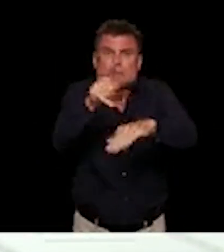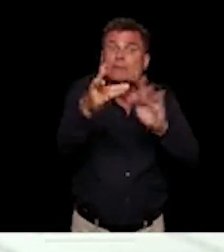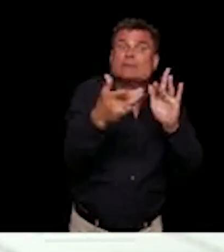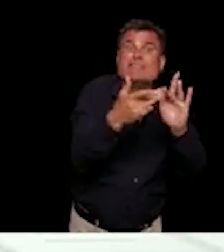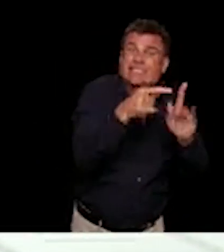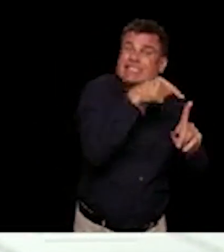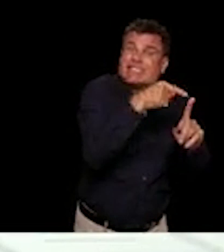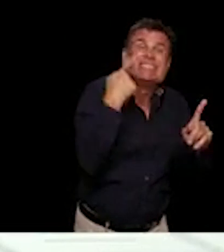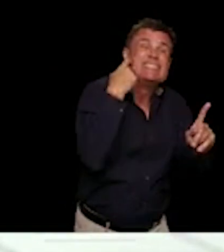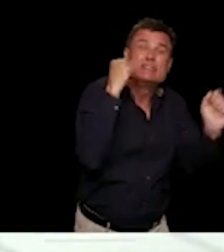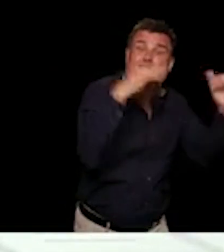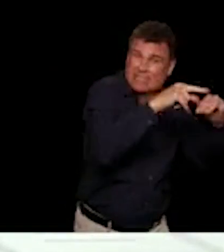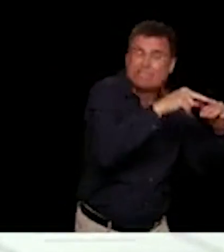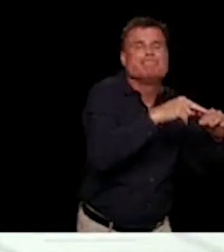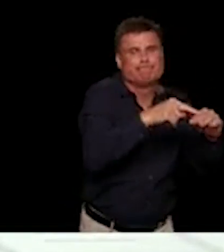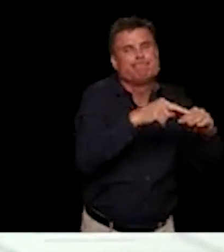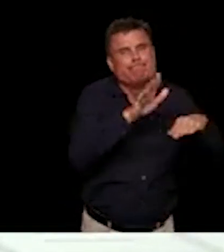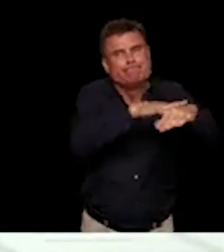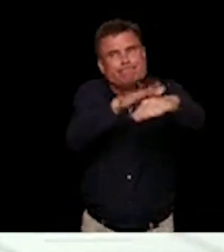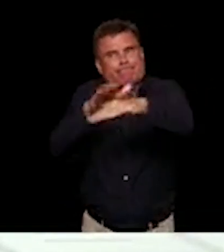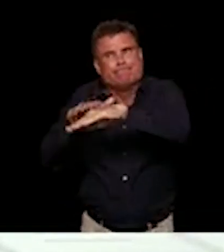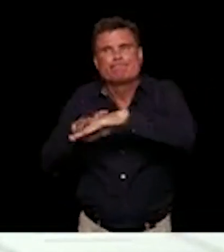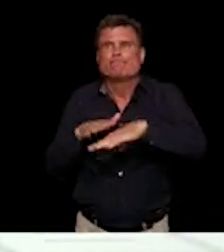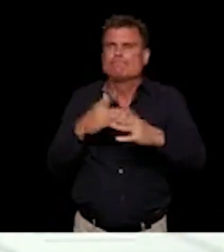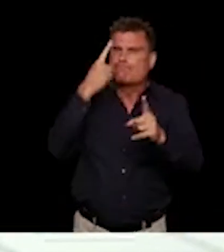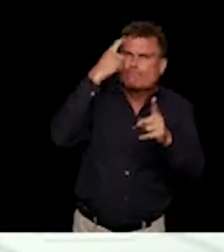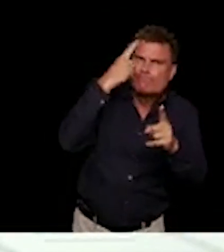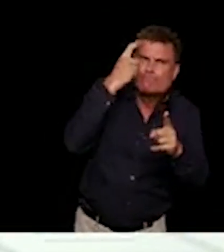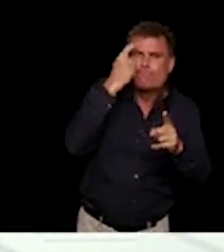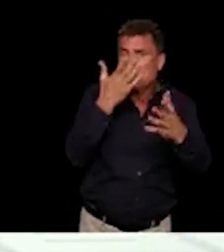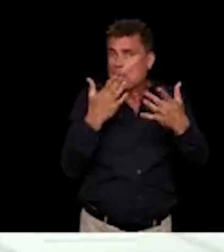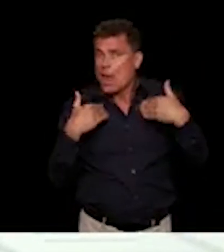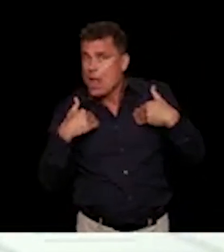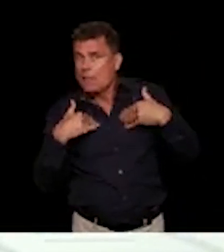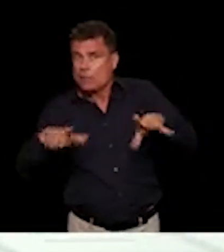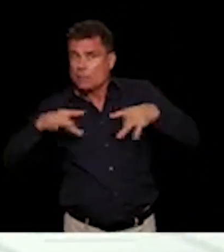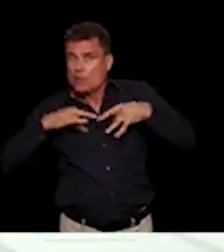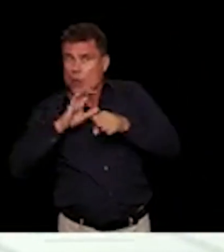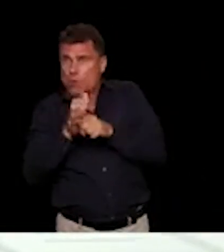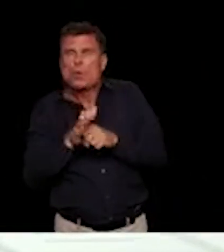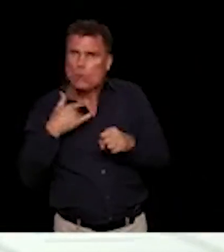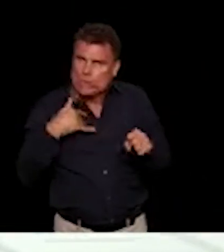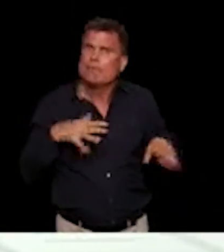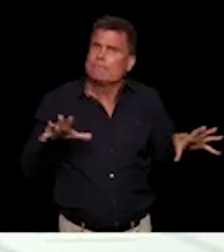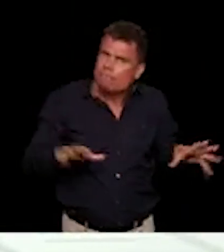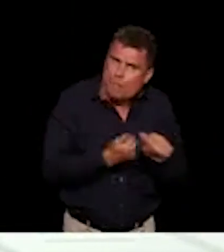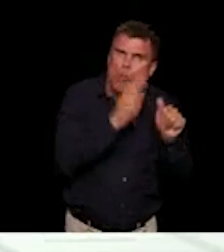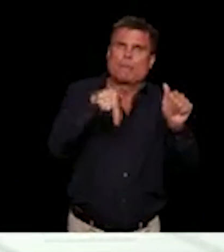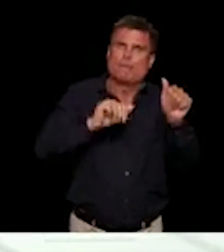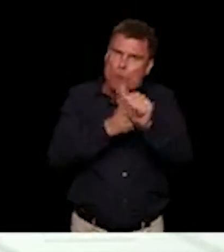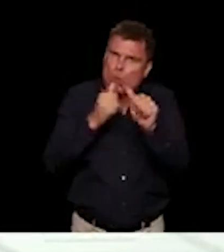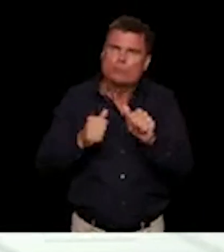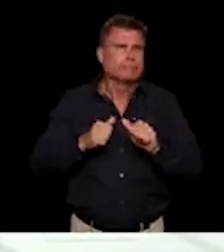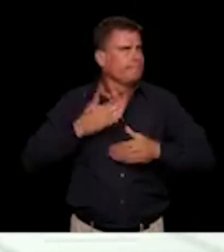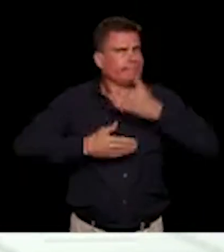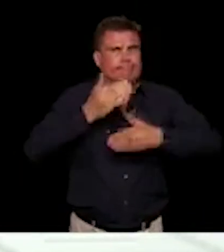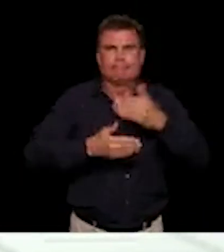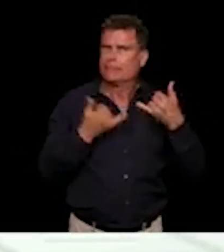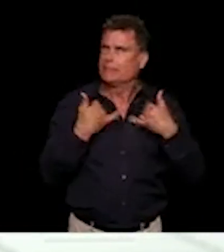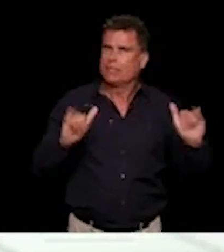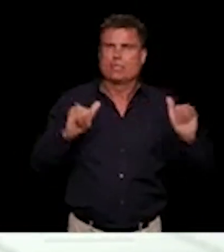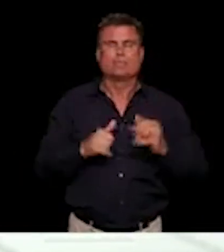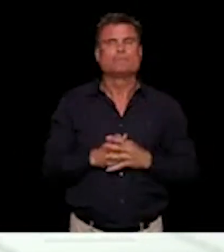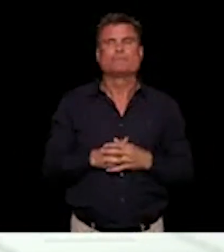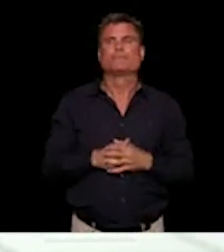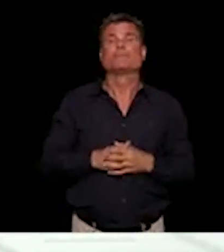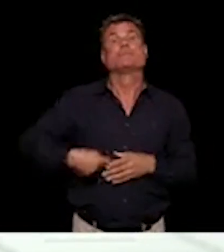infection. But for us to be successful, we actually need everybody to help. With the number of people in BC today, we are at a time when